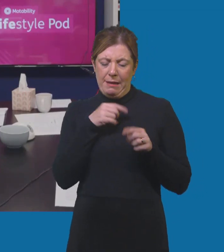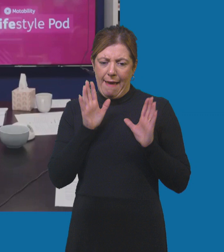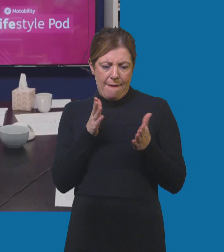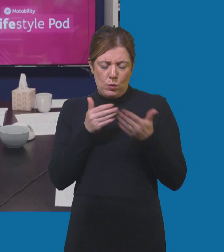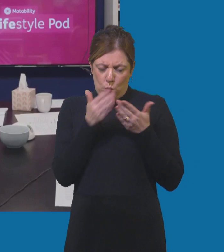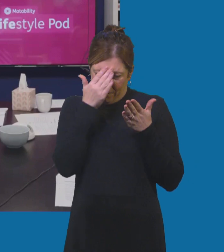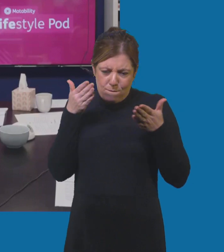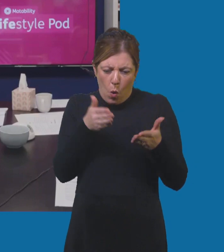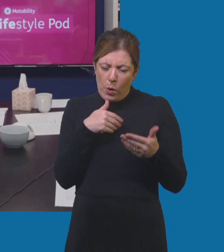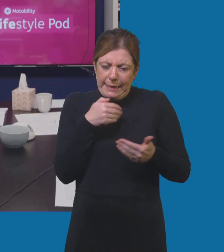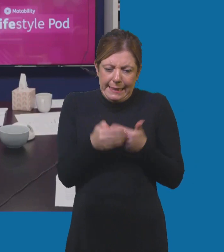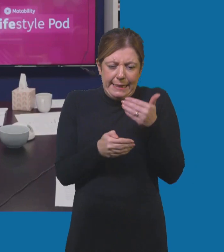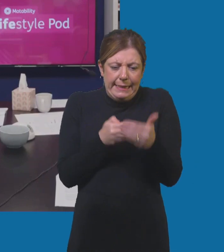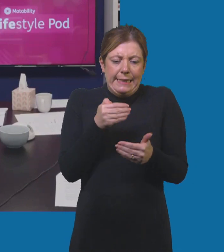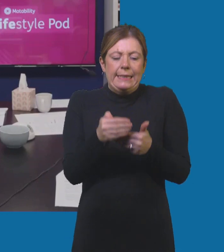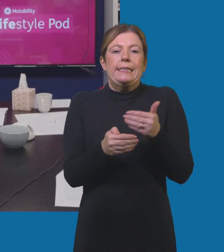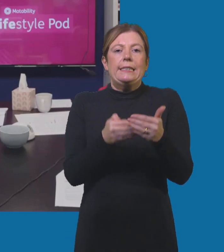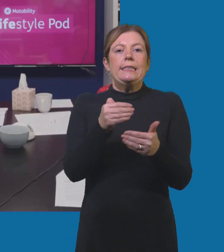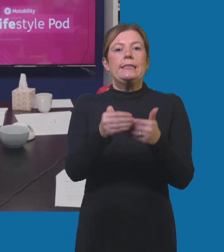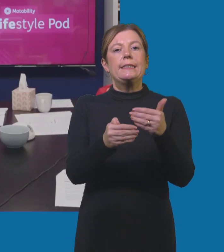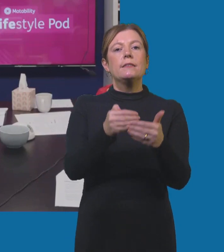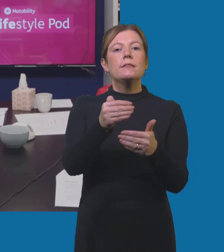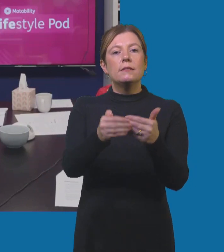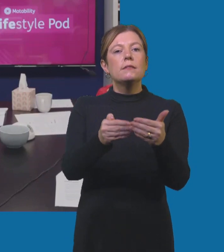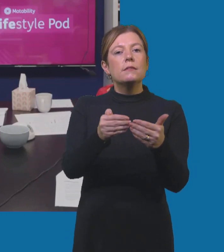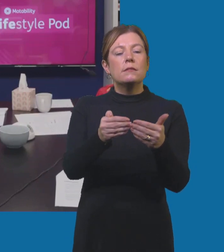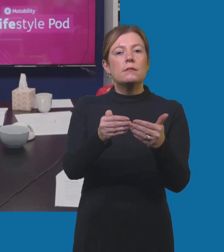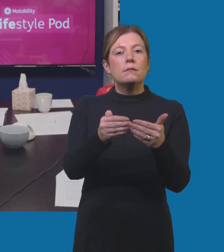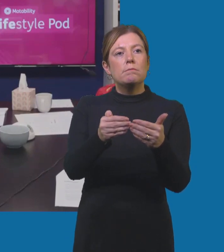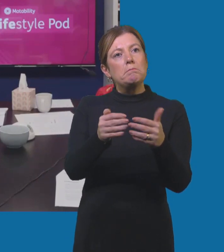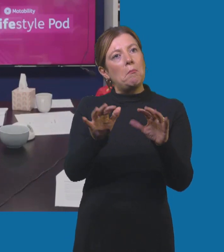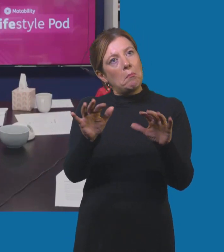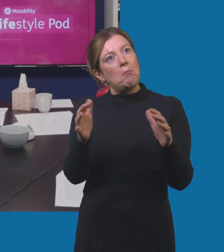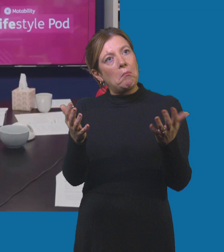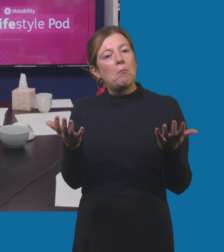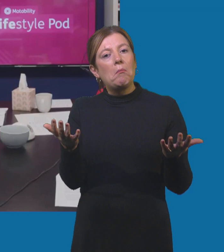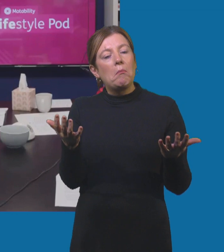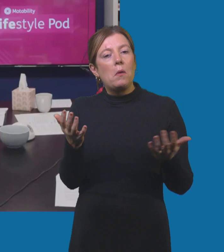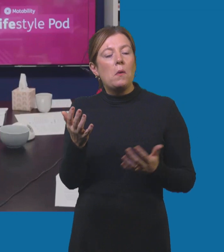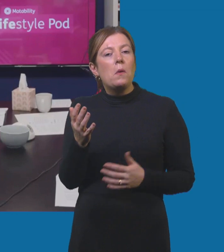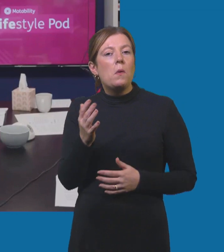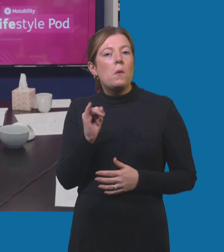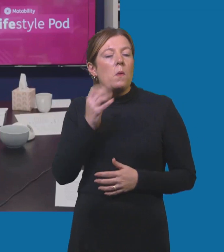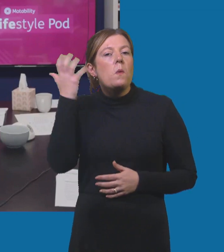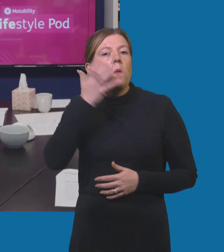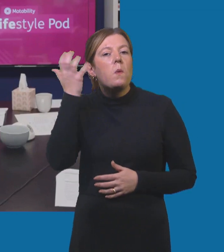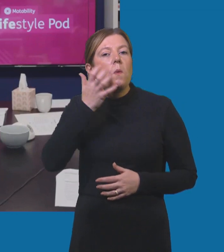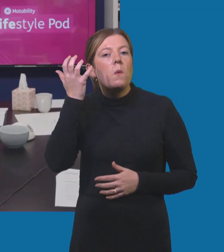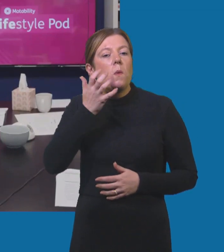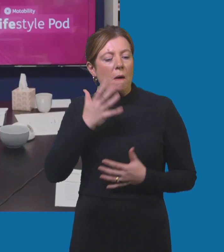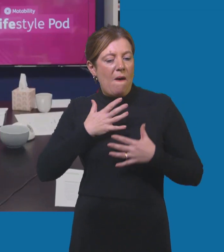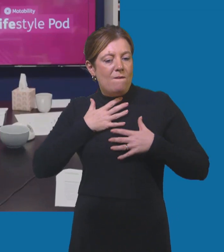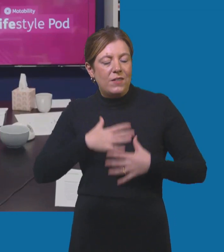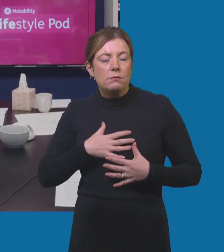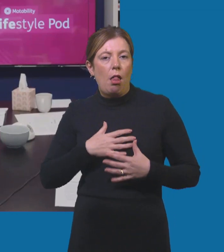that plan. And I'll be honest with you, it was brutal. It was brutal